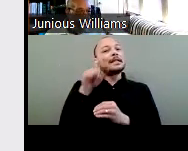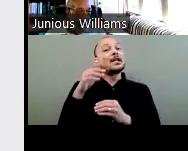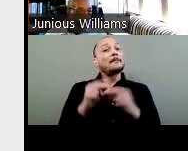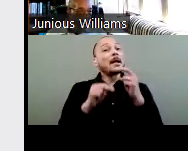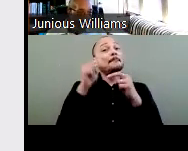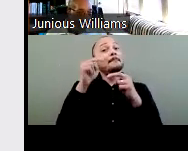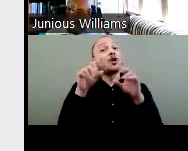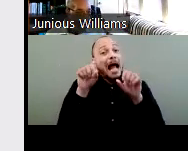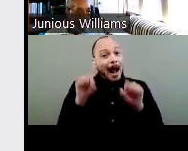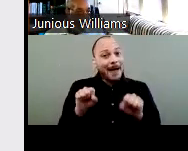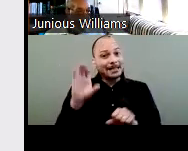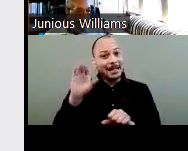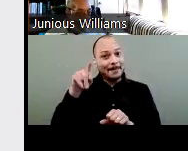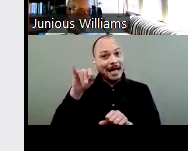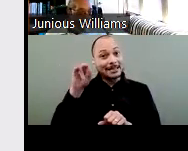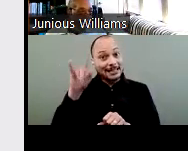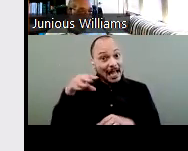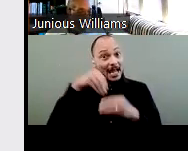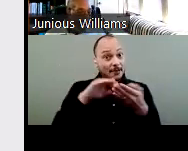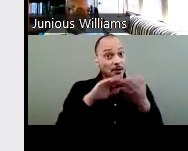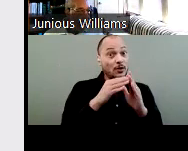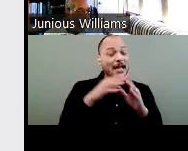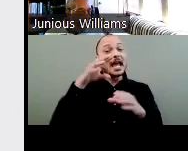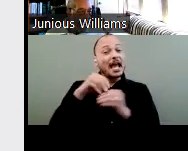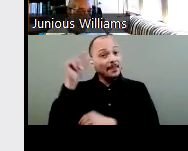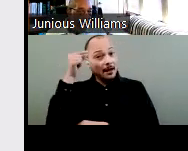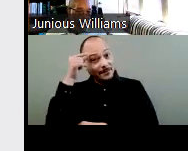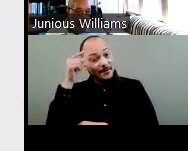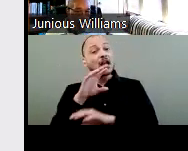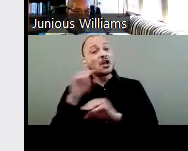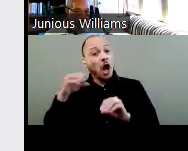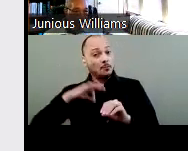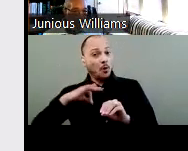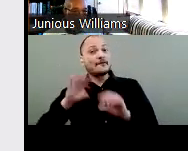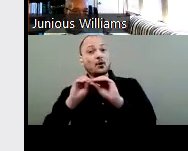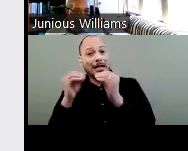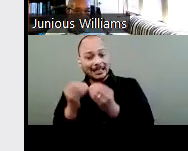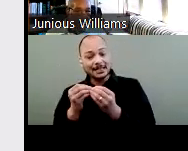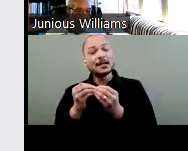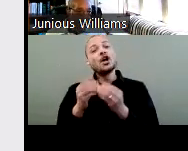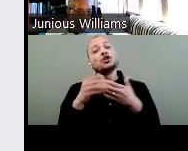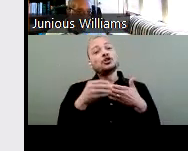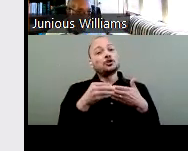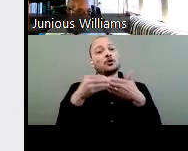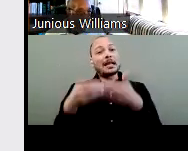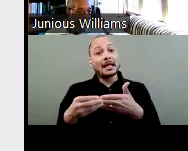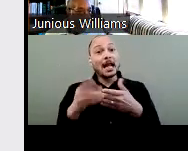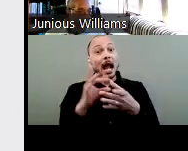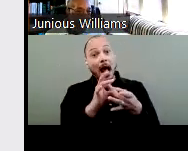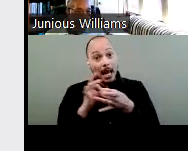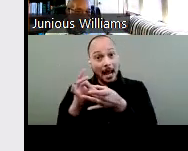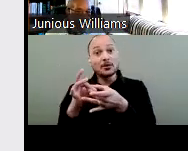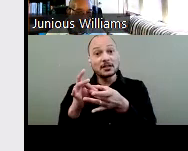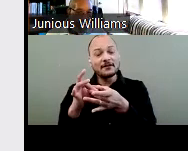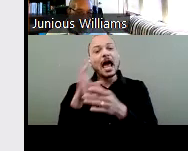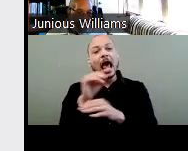the community, in bureaucracies, in nonprofit organizations to lead collaborative